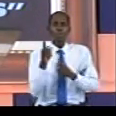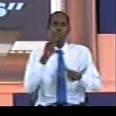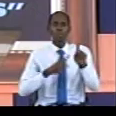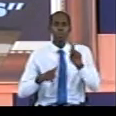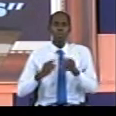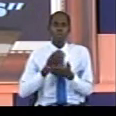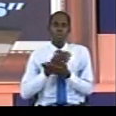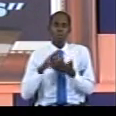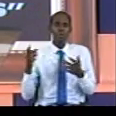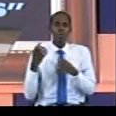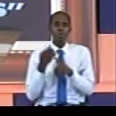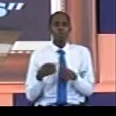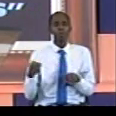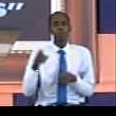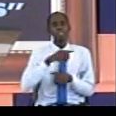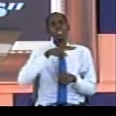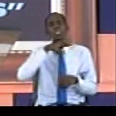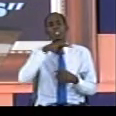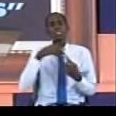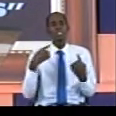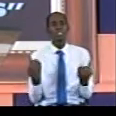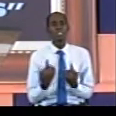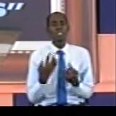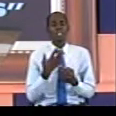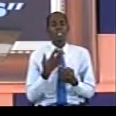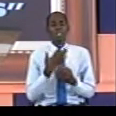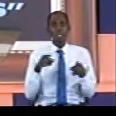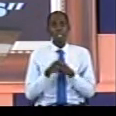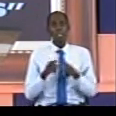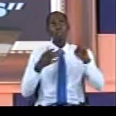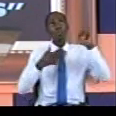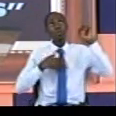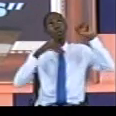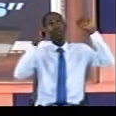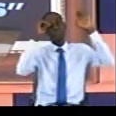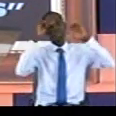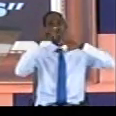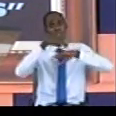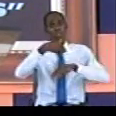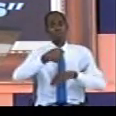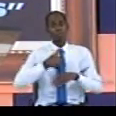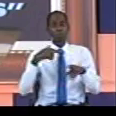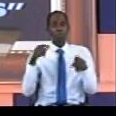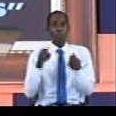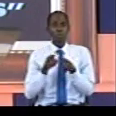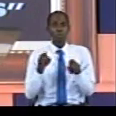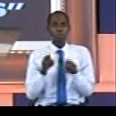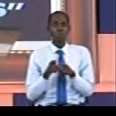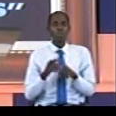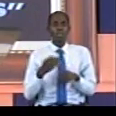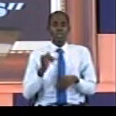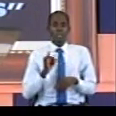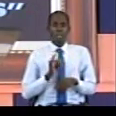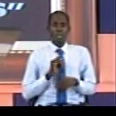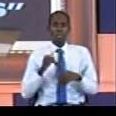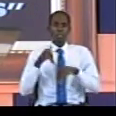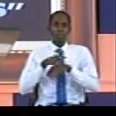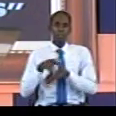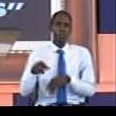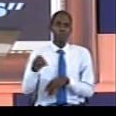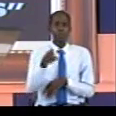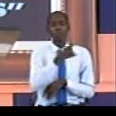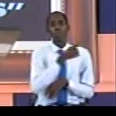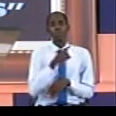their iniquity. And he says, as my Father has sent me, even so have I sent you. What are you to do? Then you